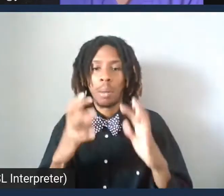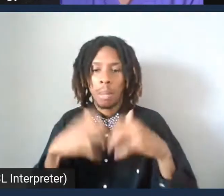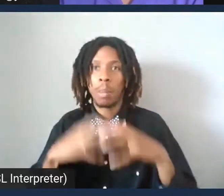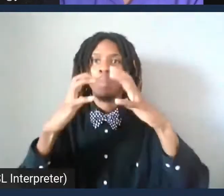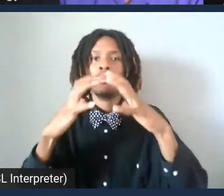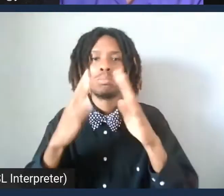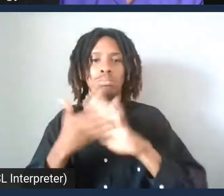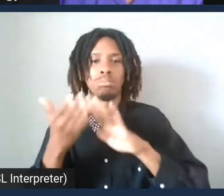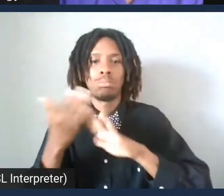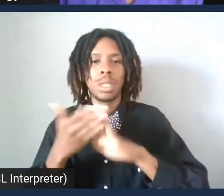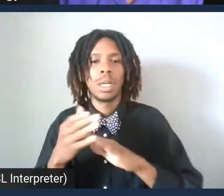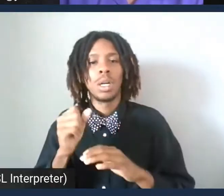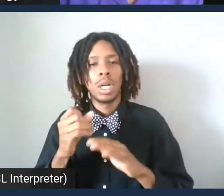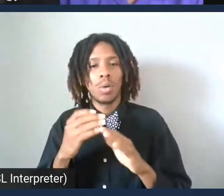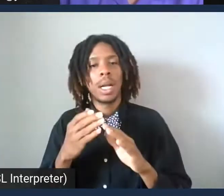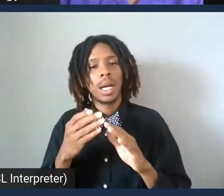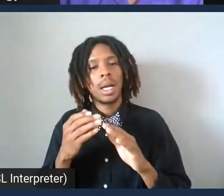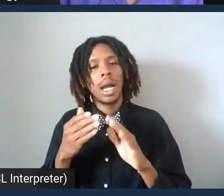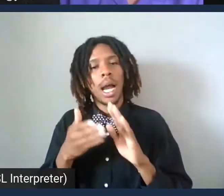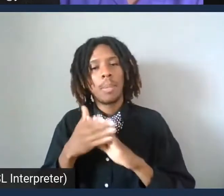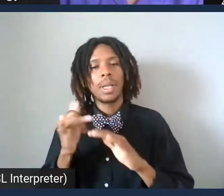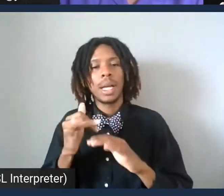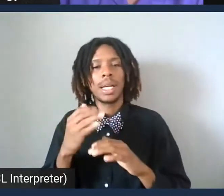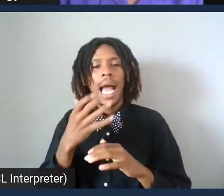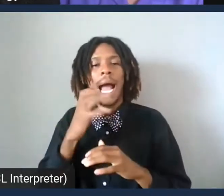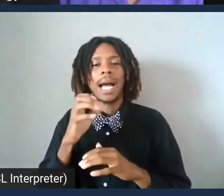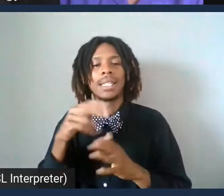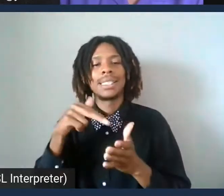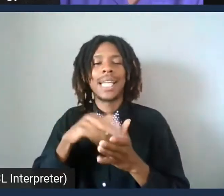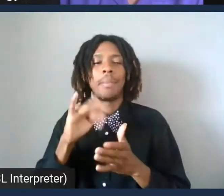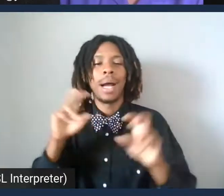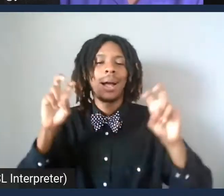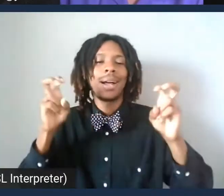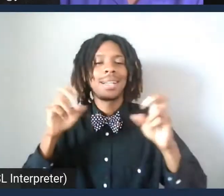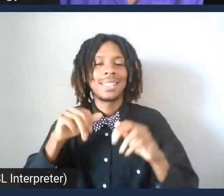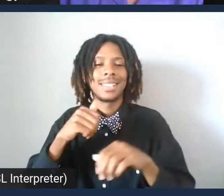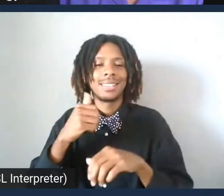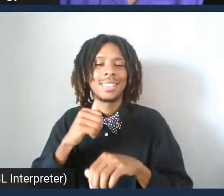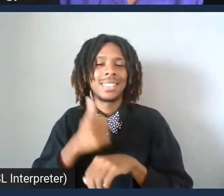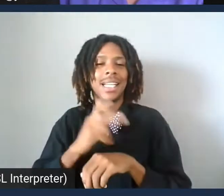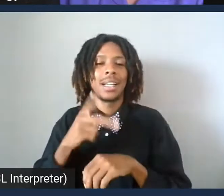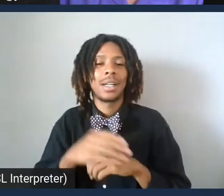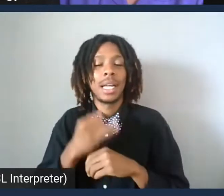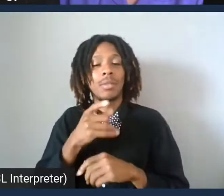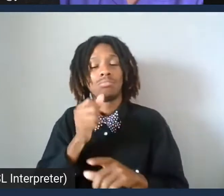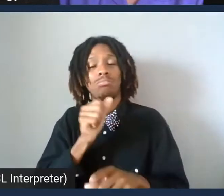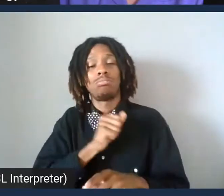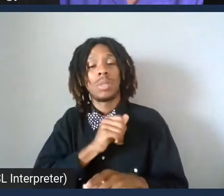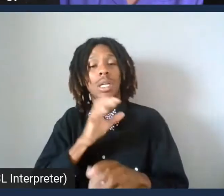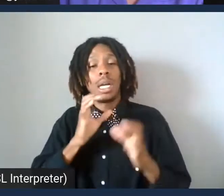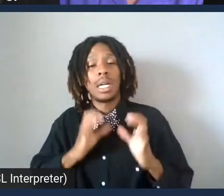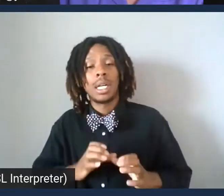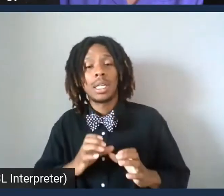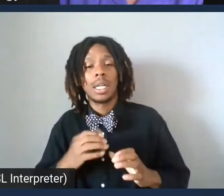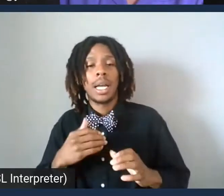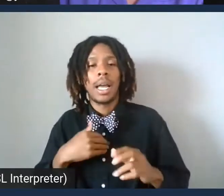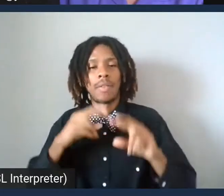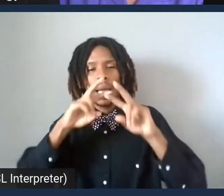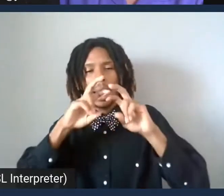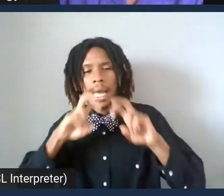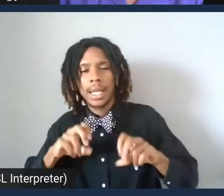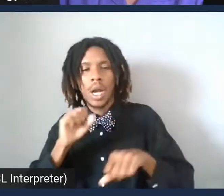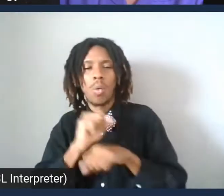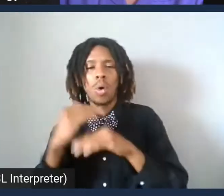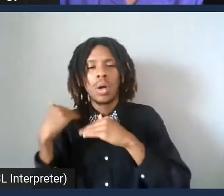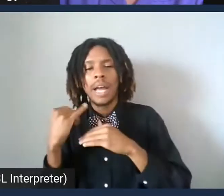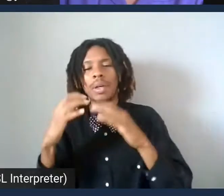to operate like a hot standby sort of a setup. But if you're a customer that has maybe an analytics workload, it's fine if it